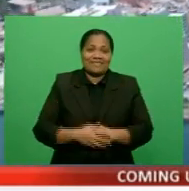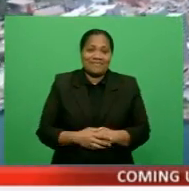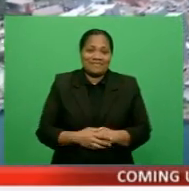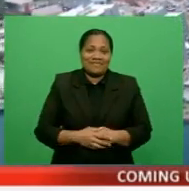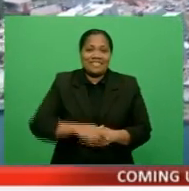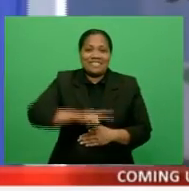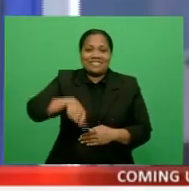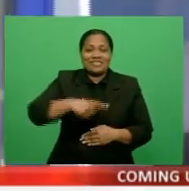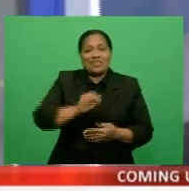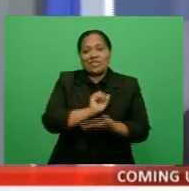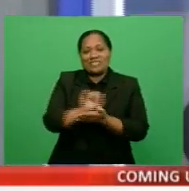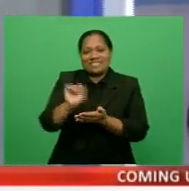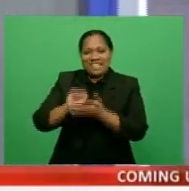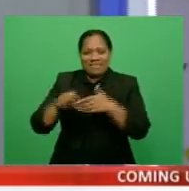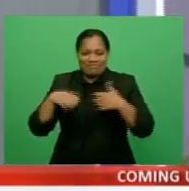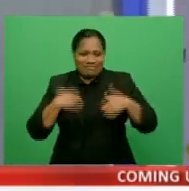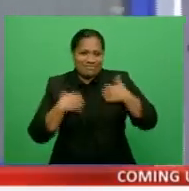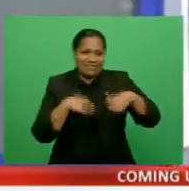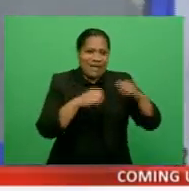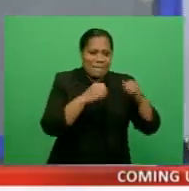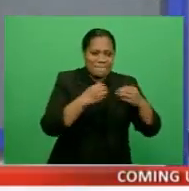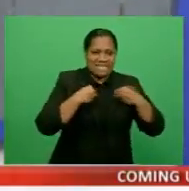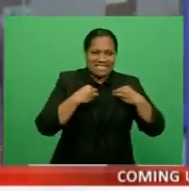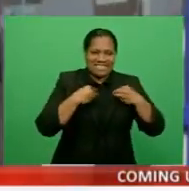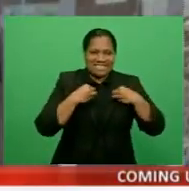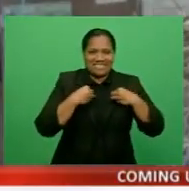Suvo on sale excites business houses.